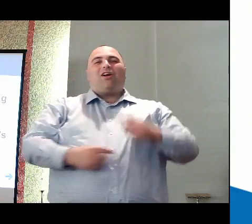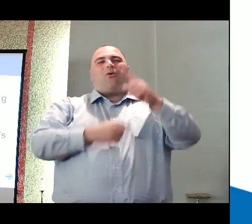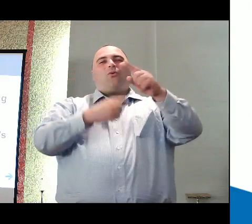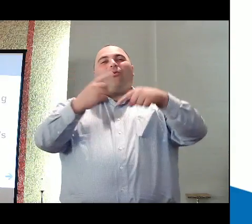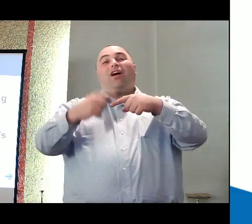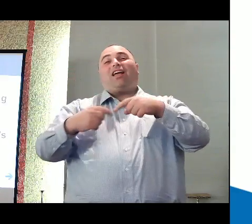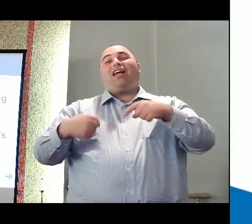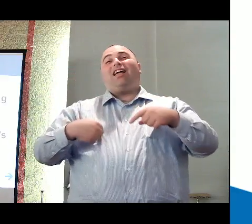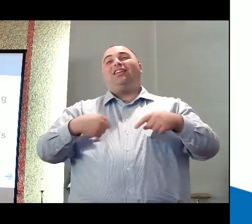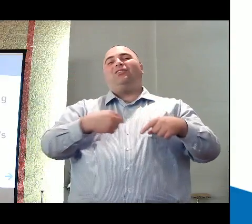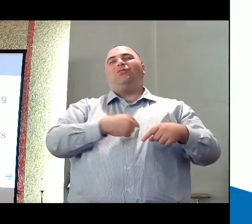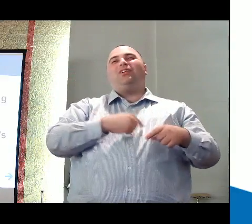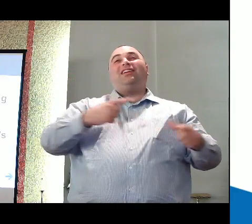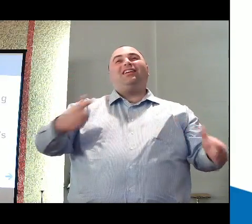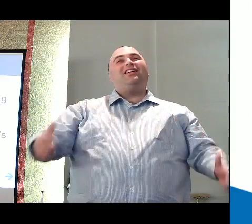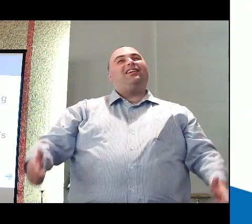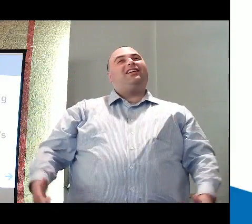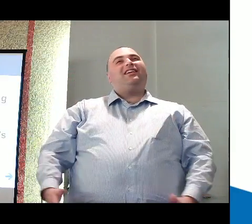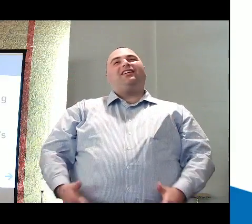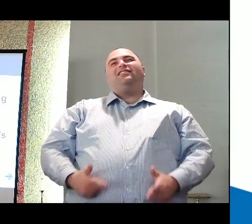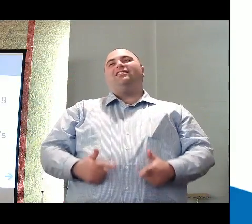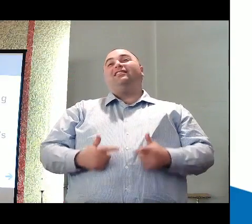home. When we